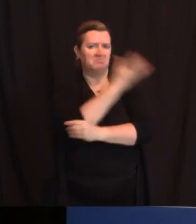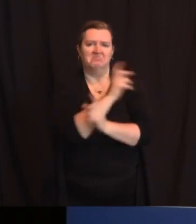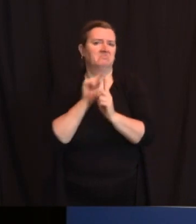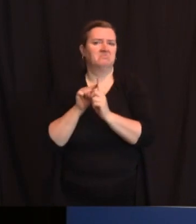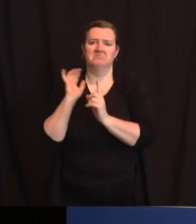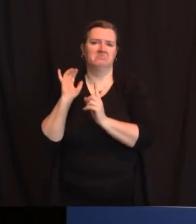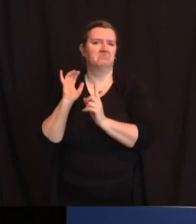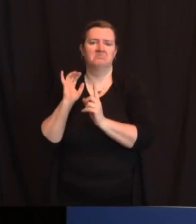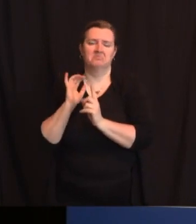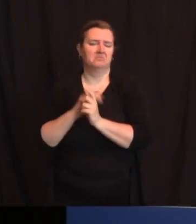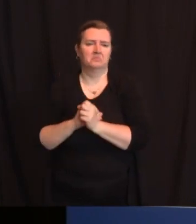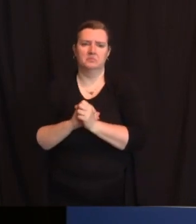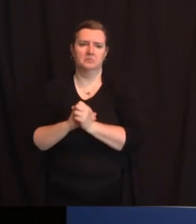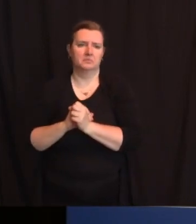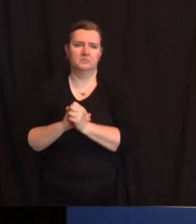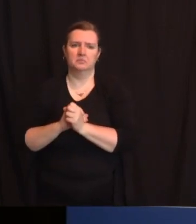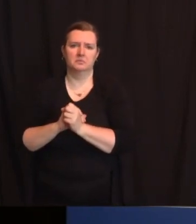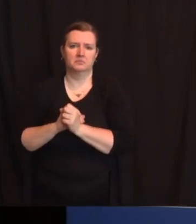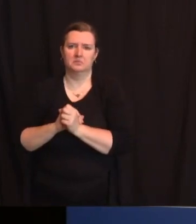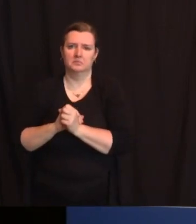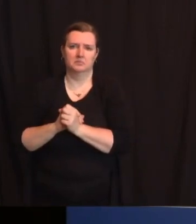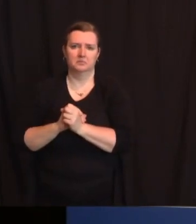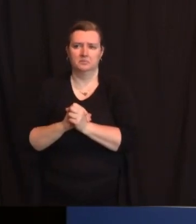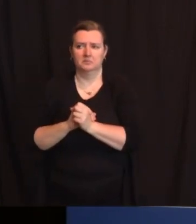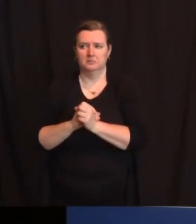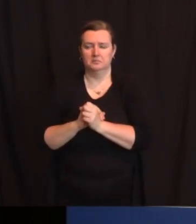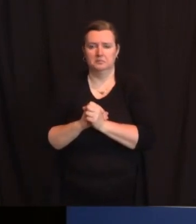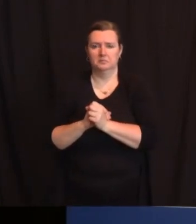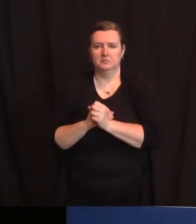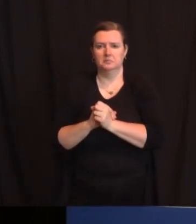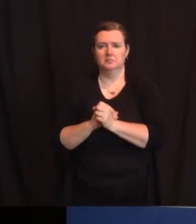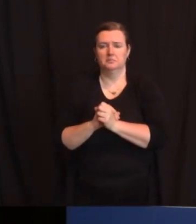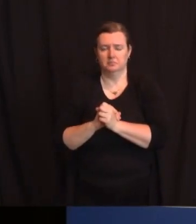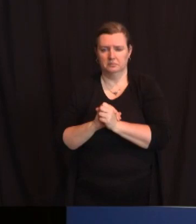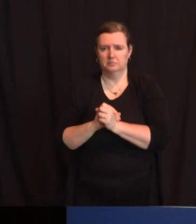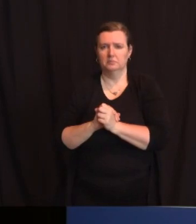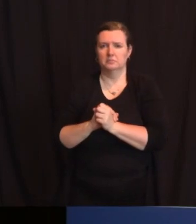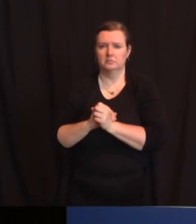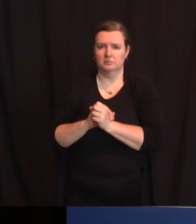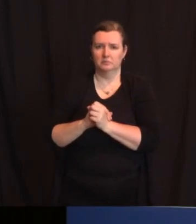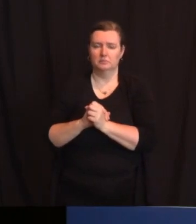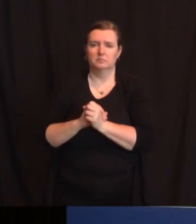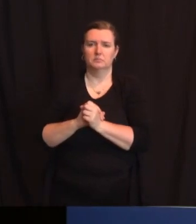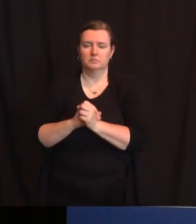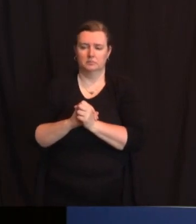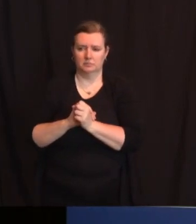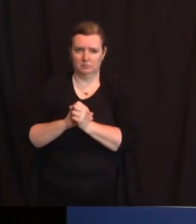interview sometimes as well, to also further separate and to further